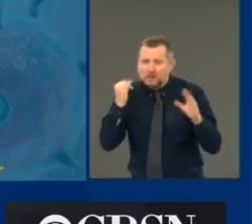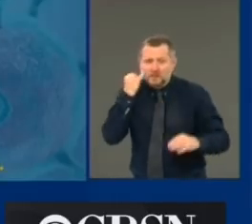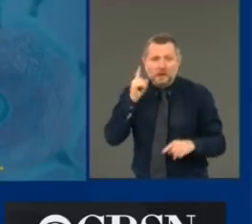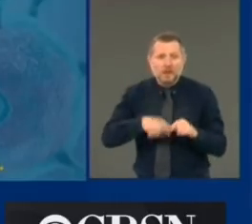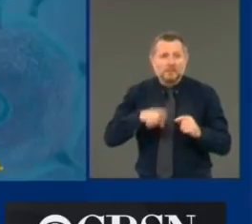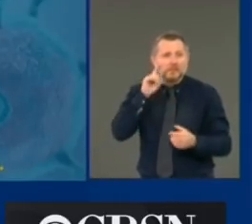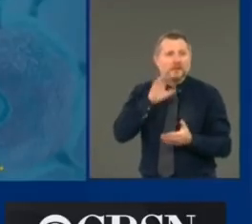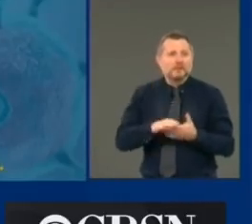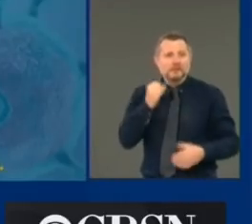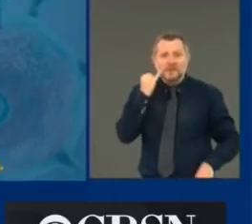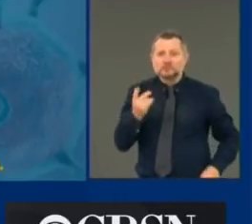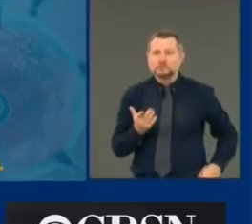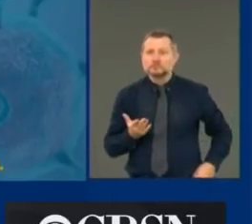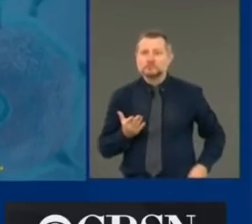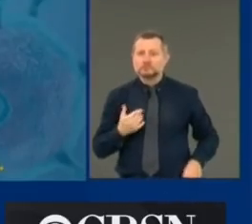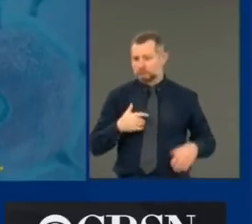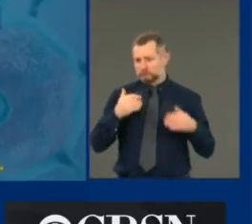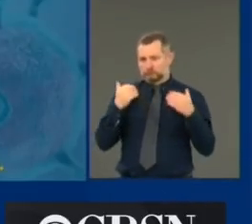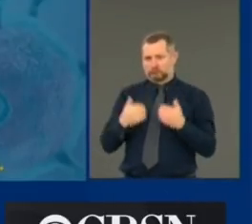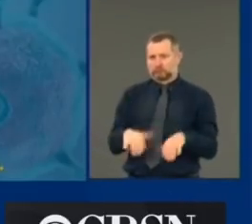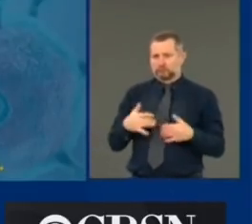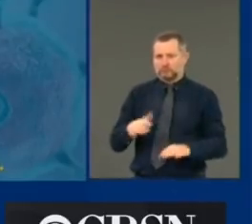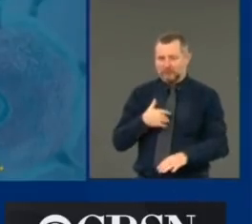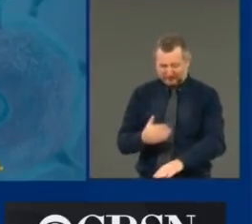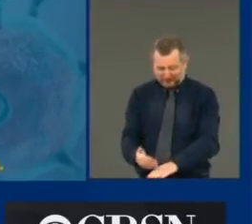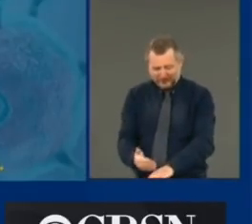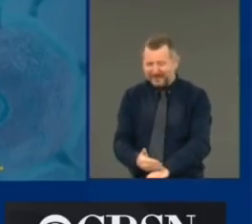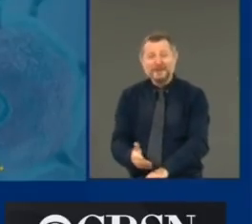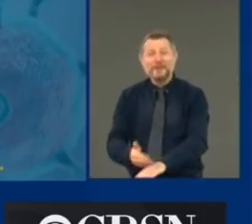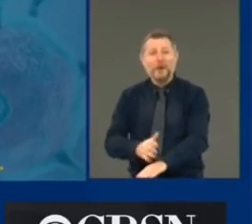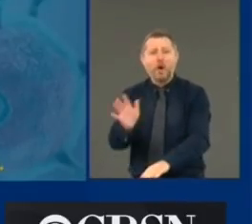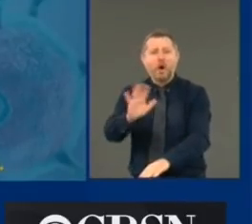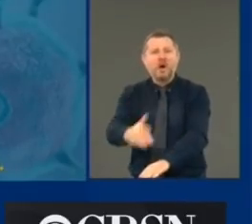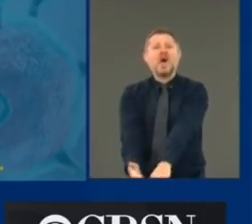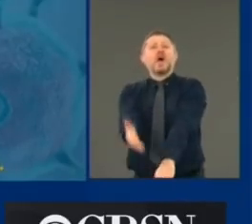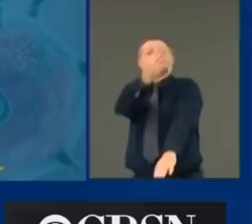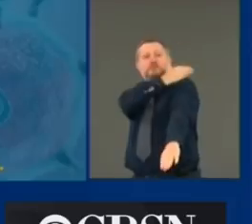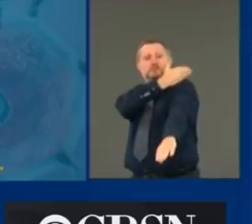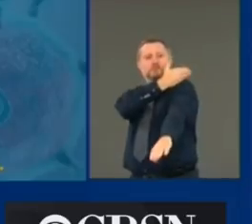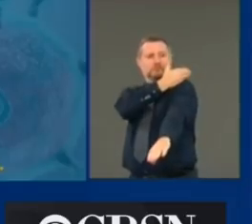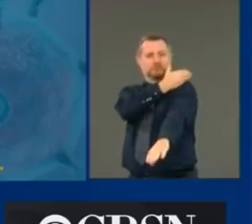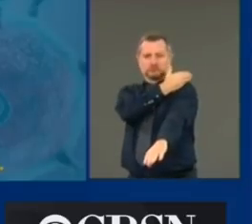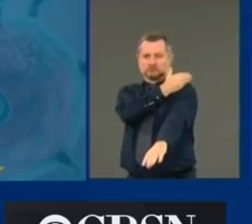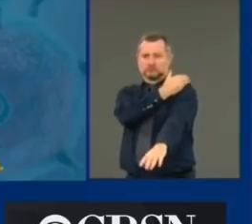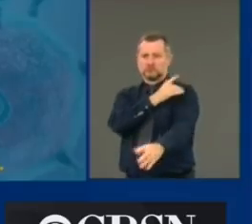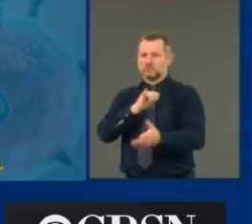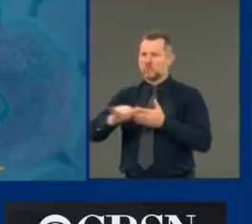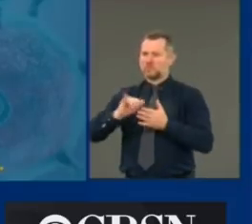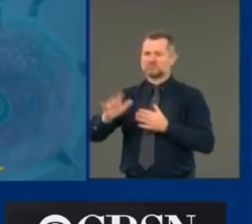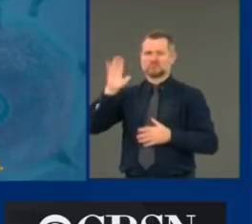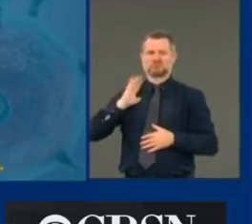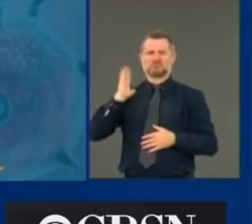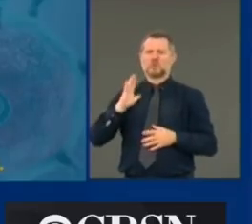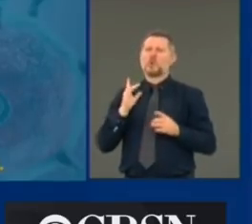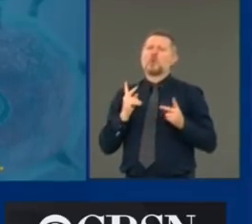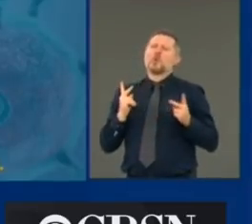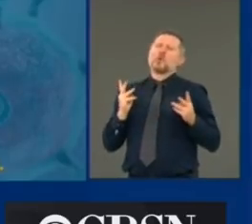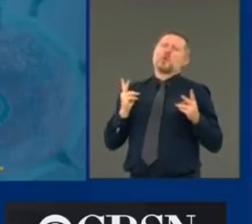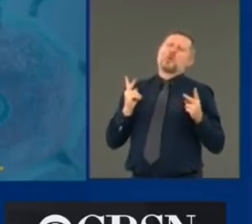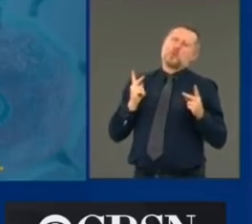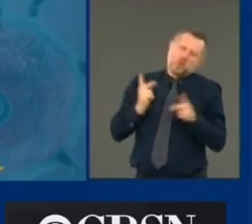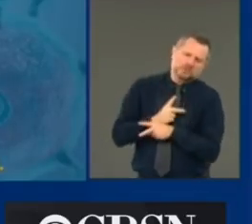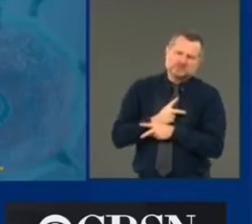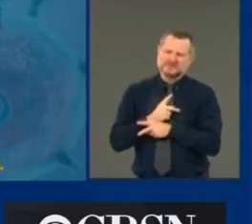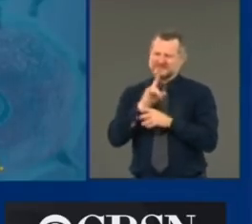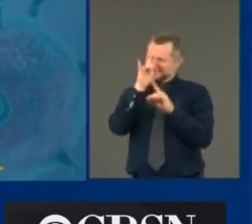You want to talk about a dramatic turnaround. New York was in the worst situation. Highest number of